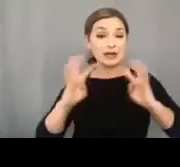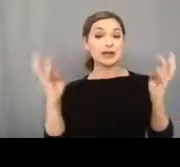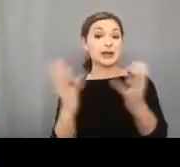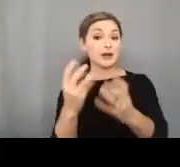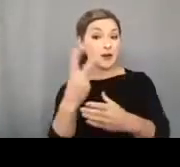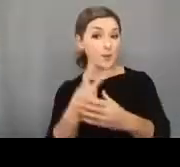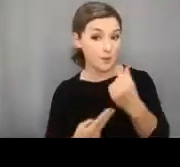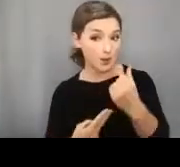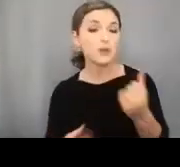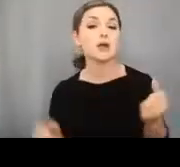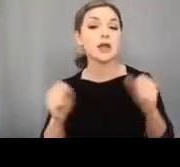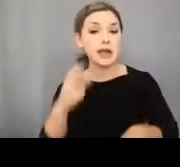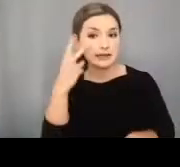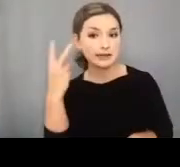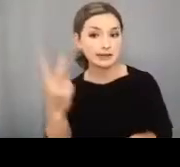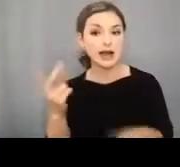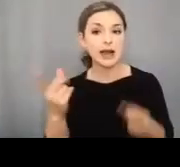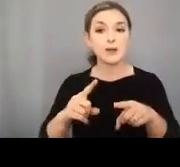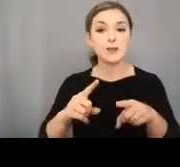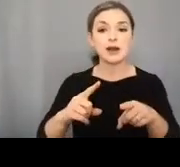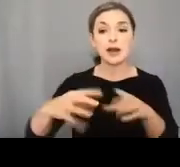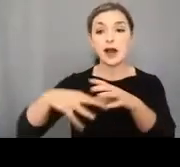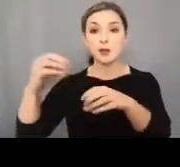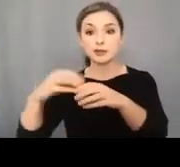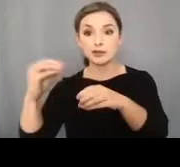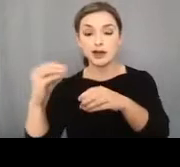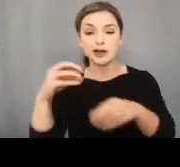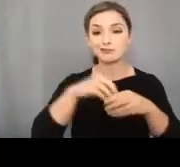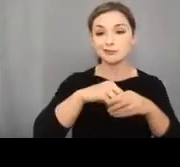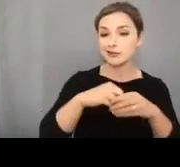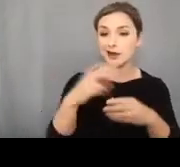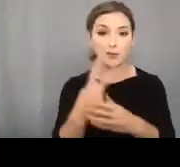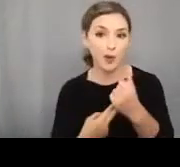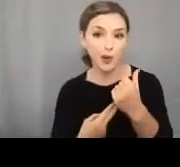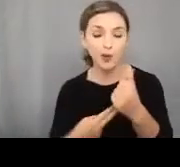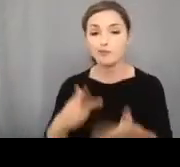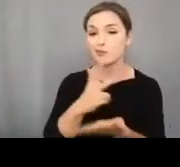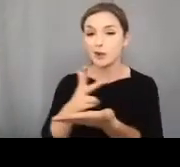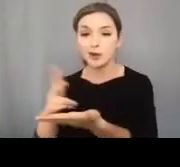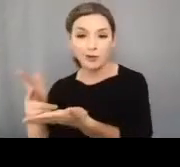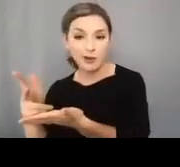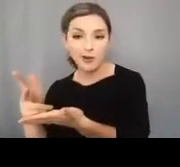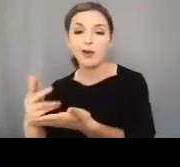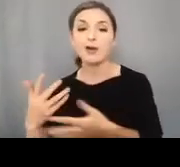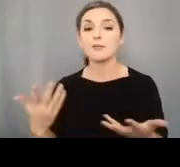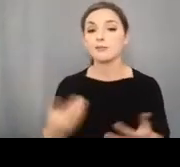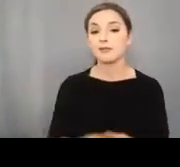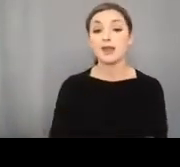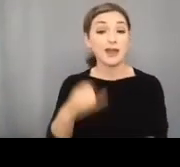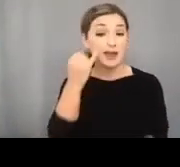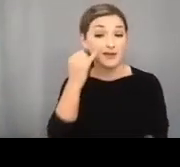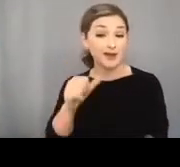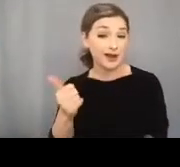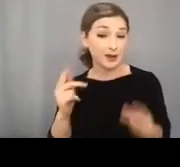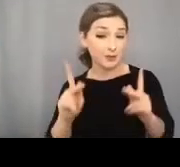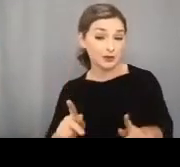gates, in the parking lot, all around the stadium, for anybody that needs help, or if we have any problems in any